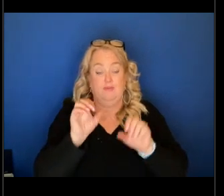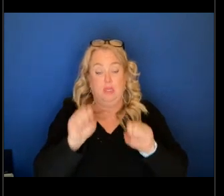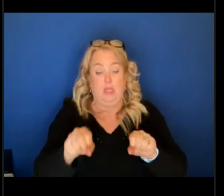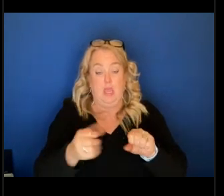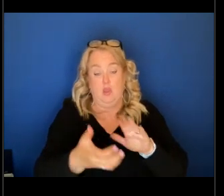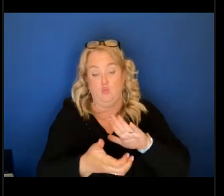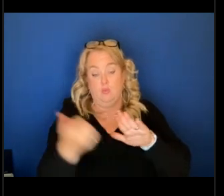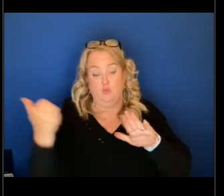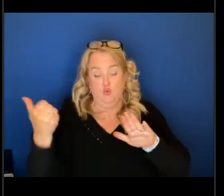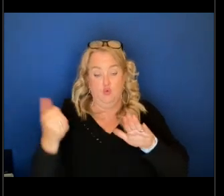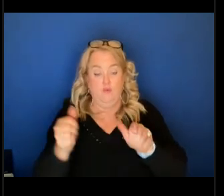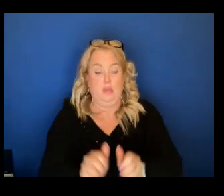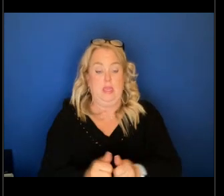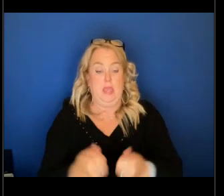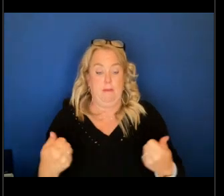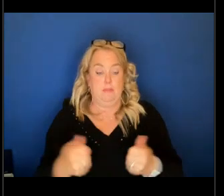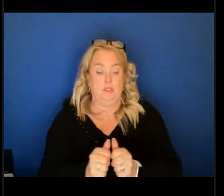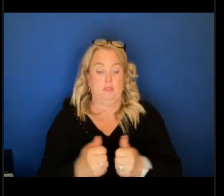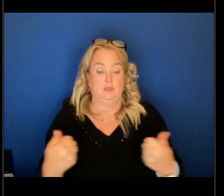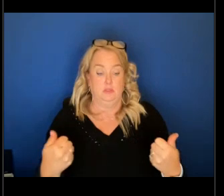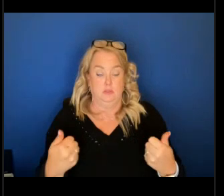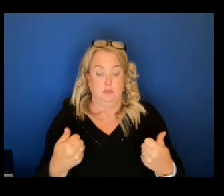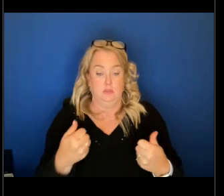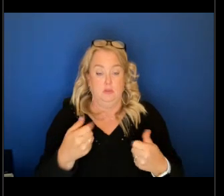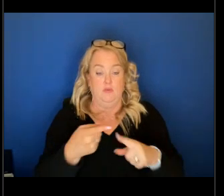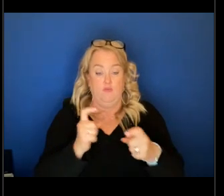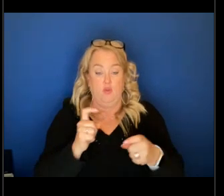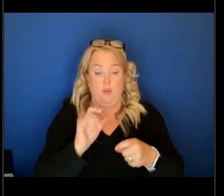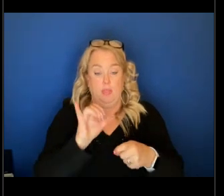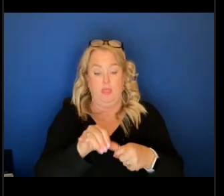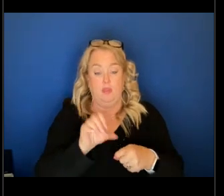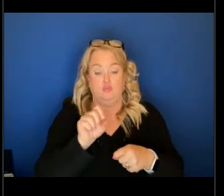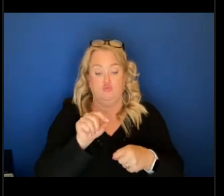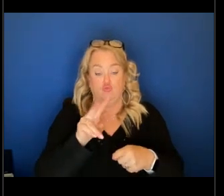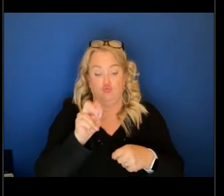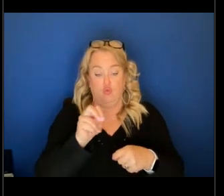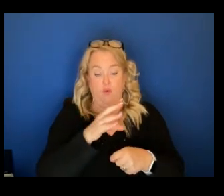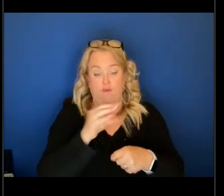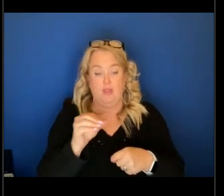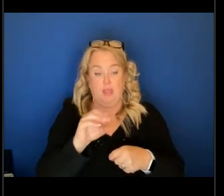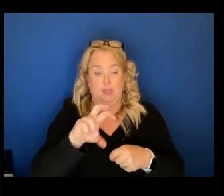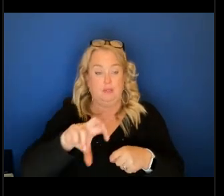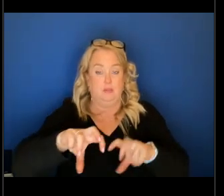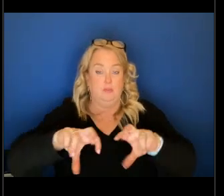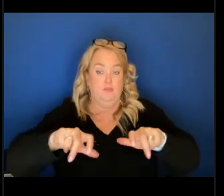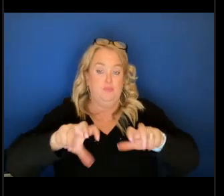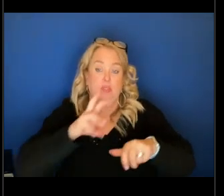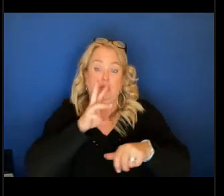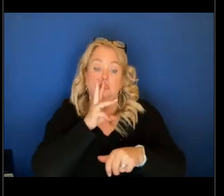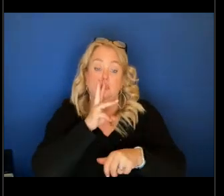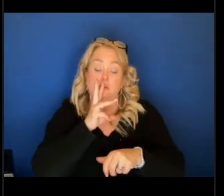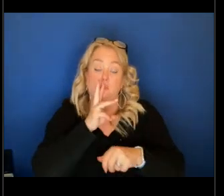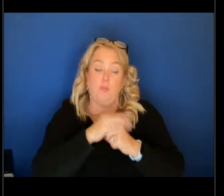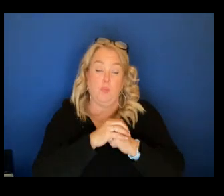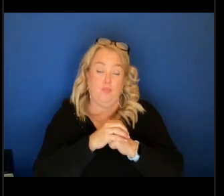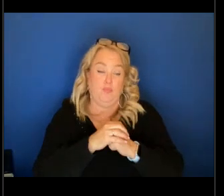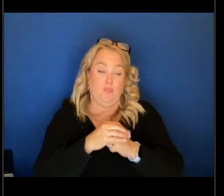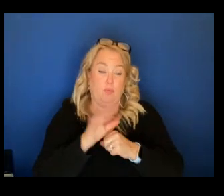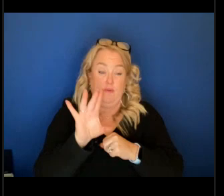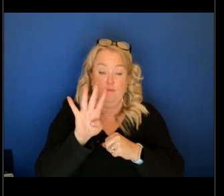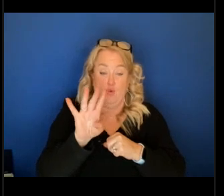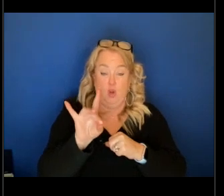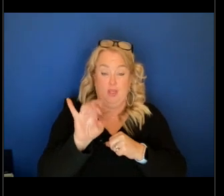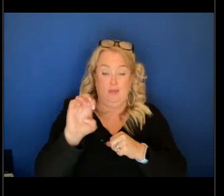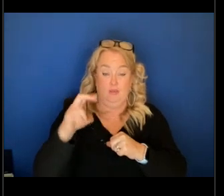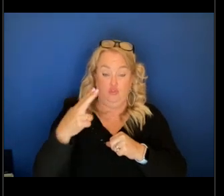base cabinets are provided under the cooktop or under the sink. A clearance of at least 40 inches